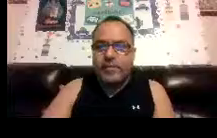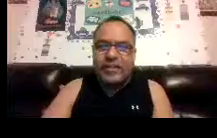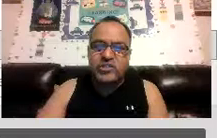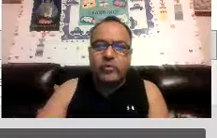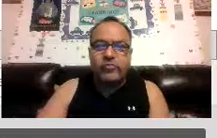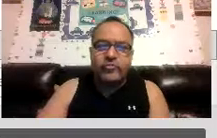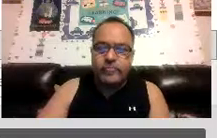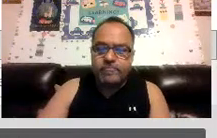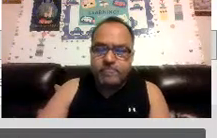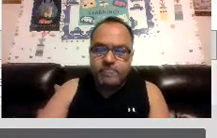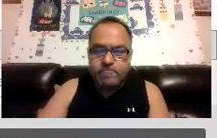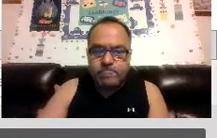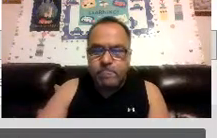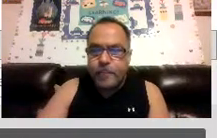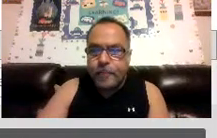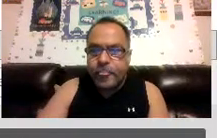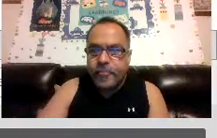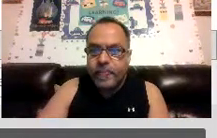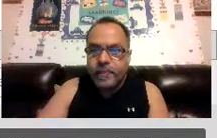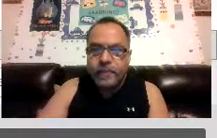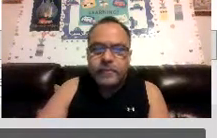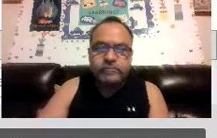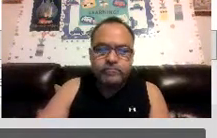The Black Stones.